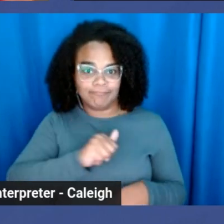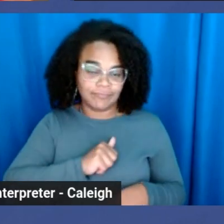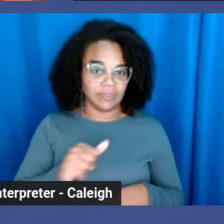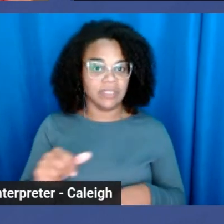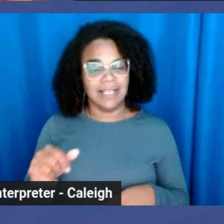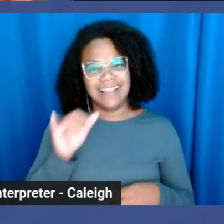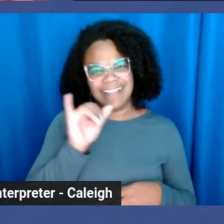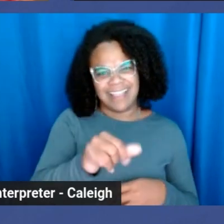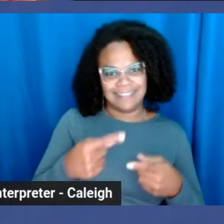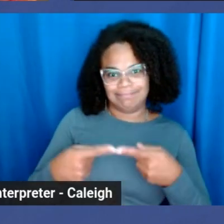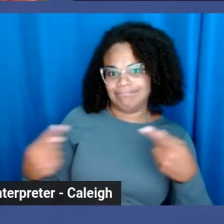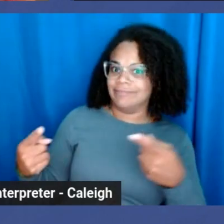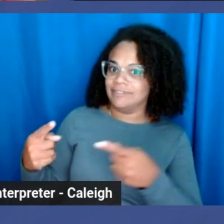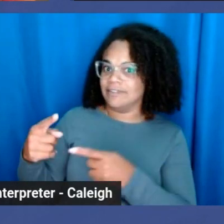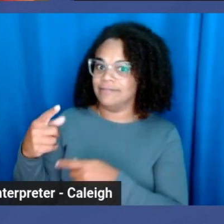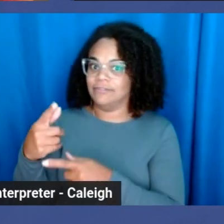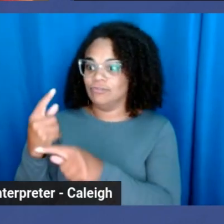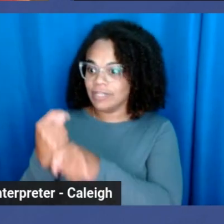group decision-making.